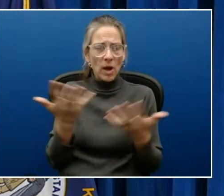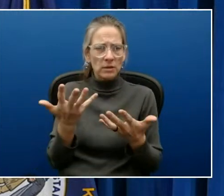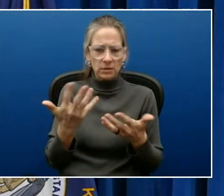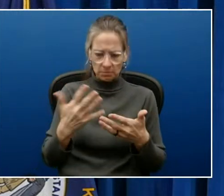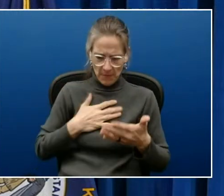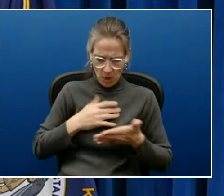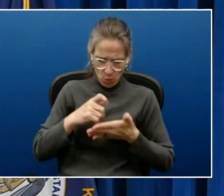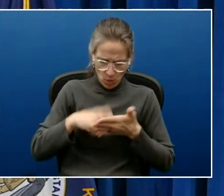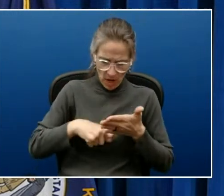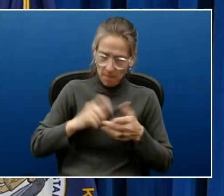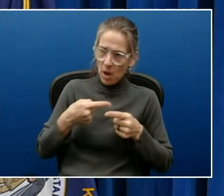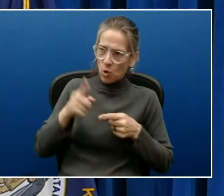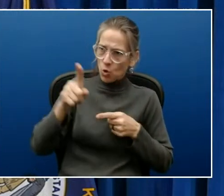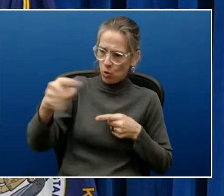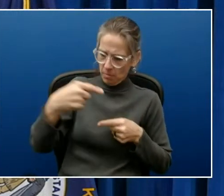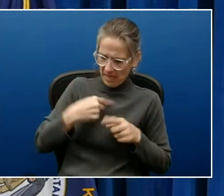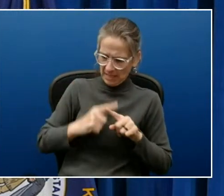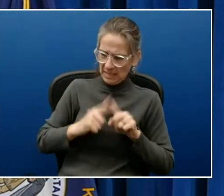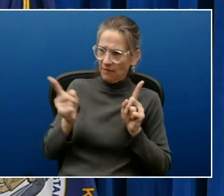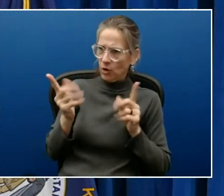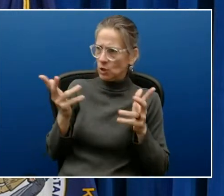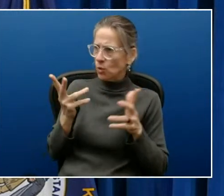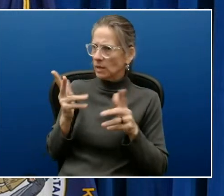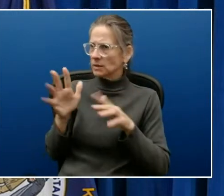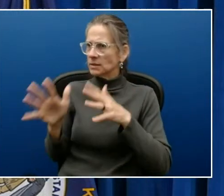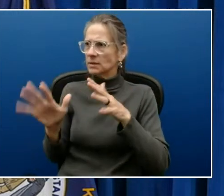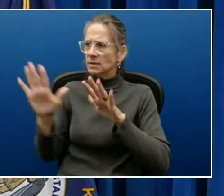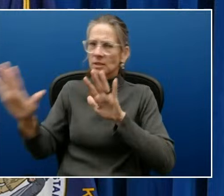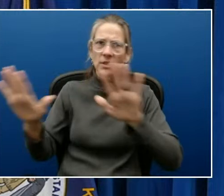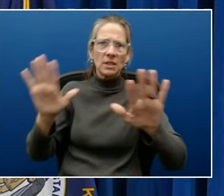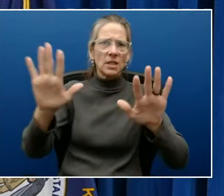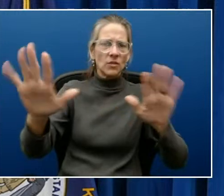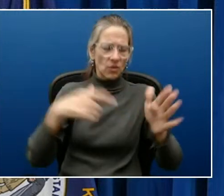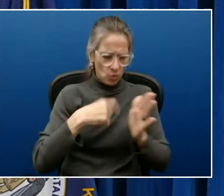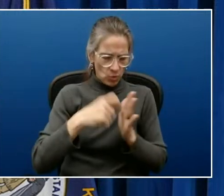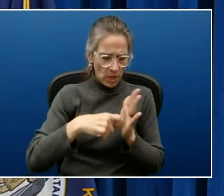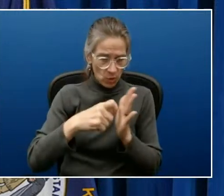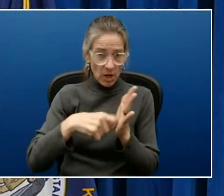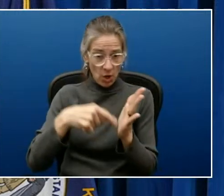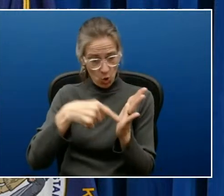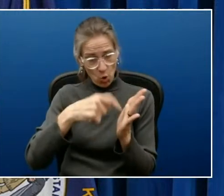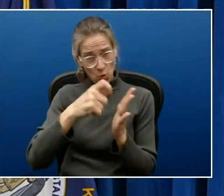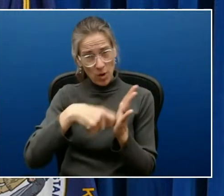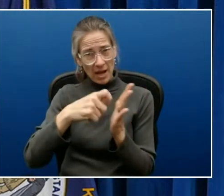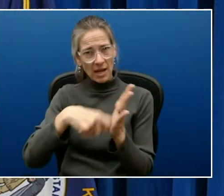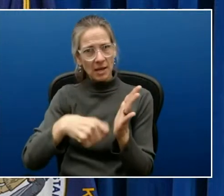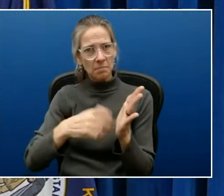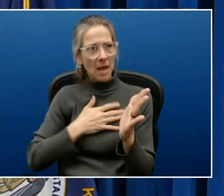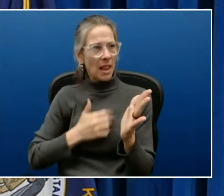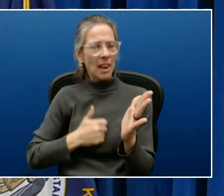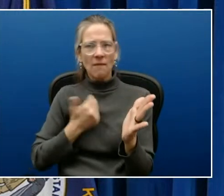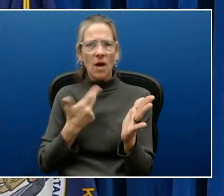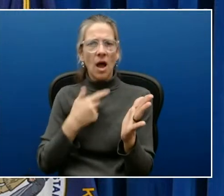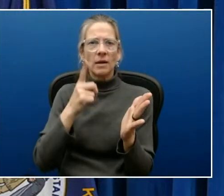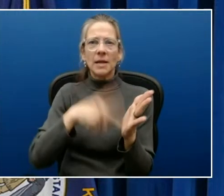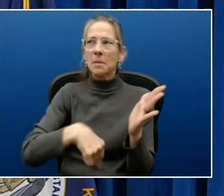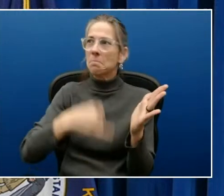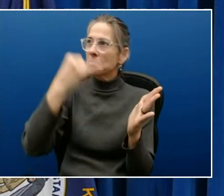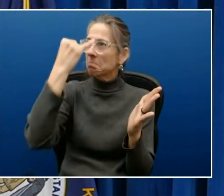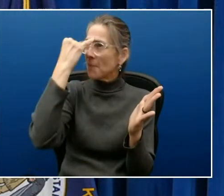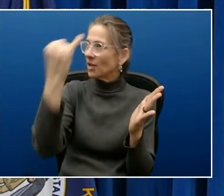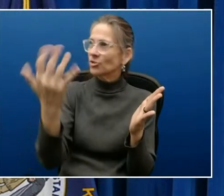us. Writing has given me a life I could never have imagined as a working class kid growing up in